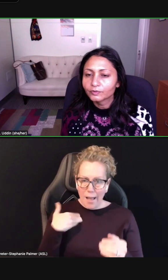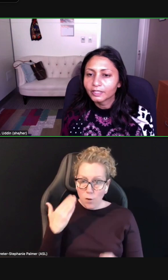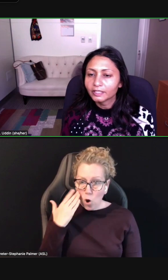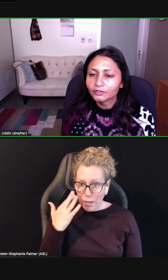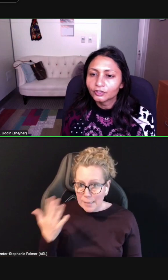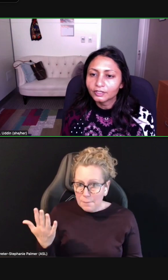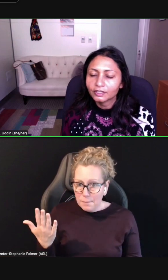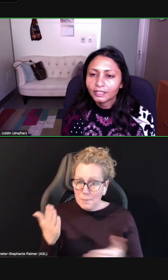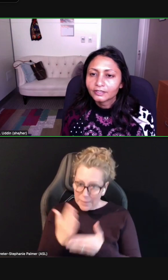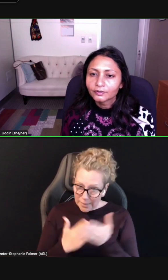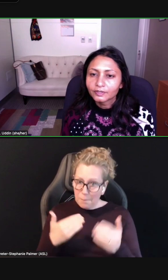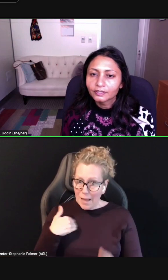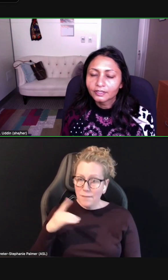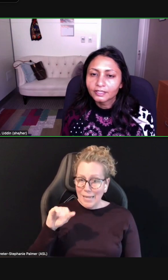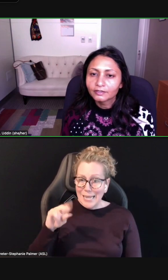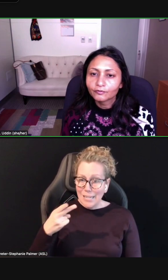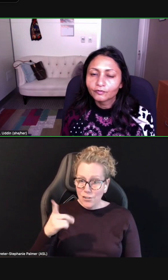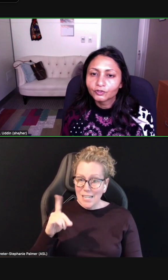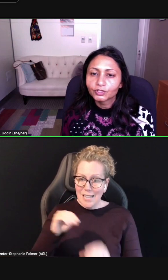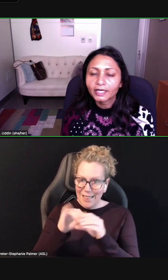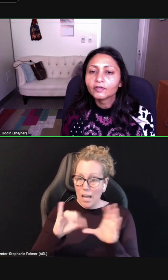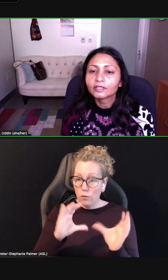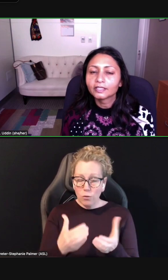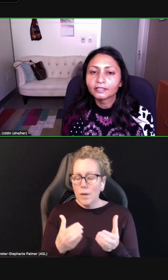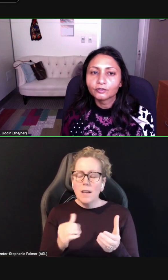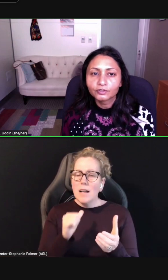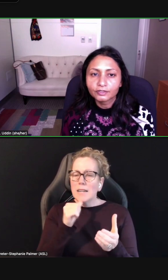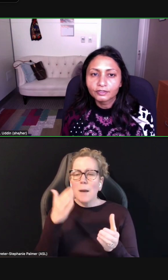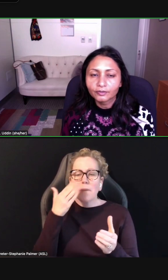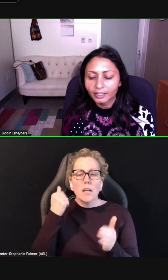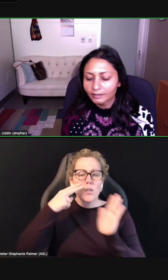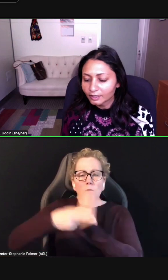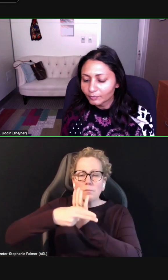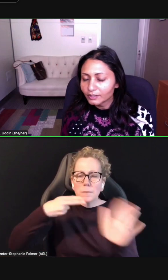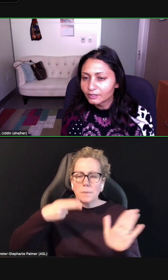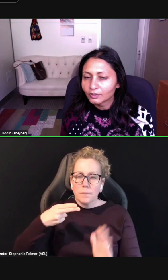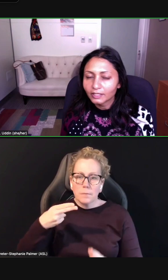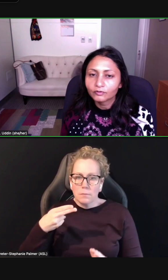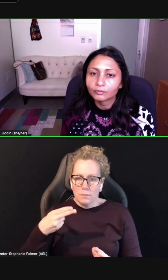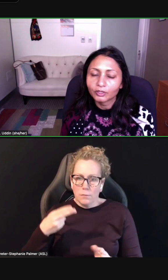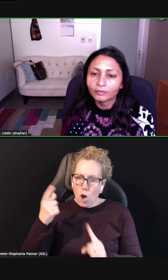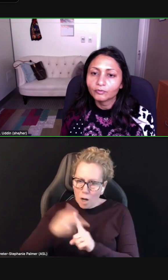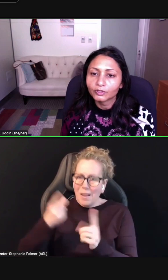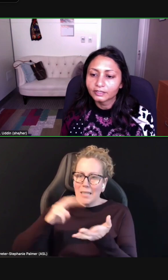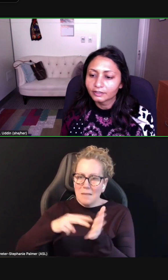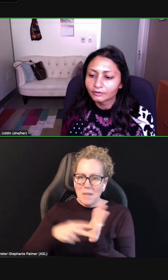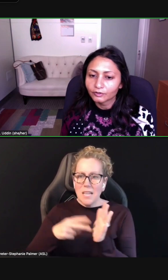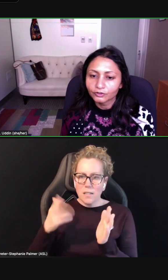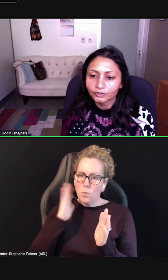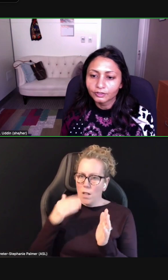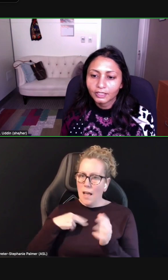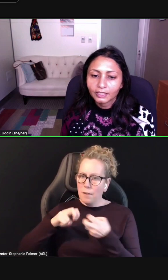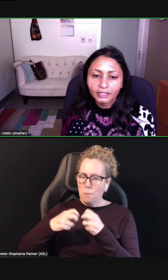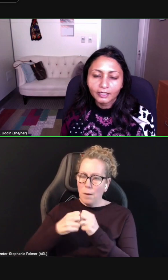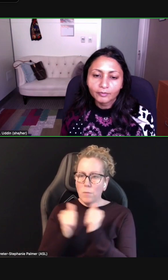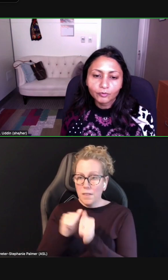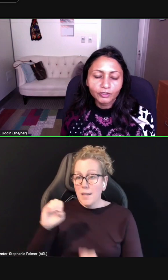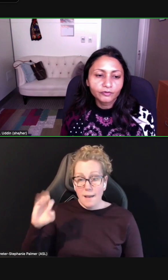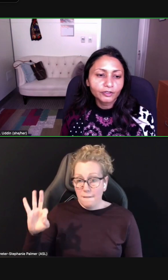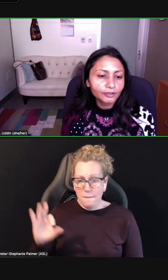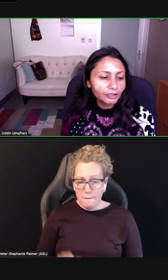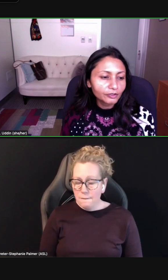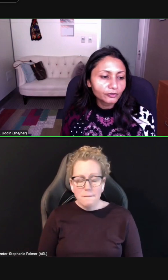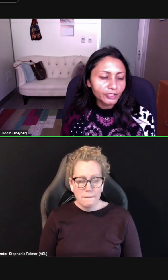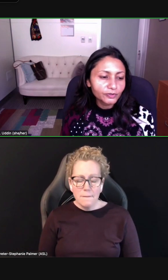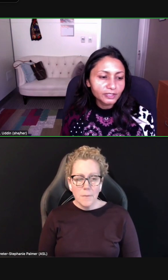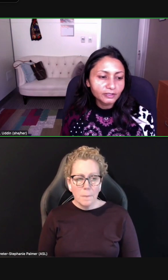were the ones with ADHD. So it's not as if just having the diagnosis automatically means you'll have a problem with executive function. And one